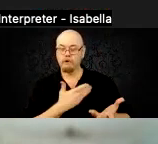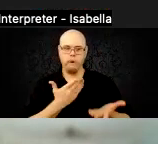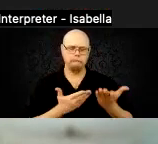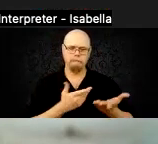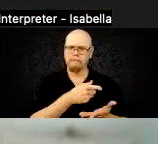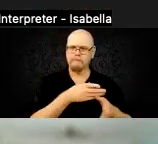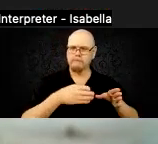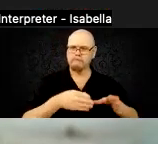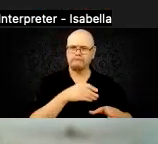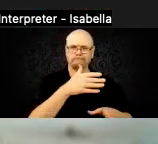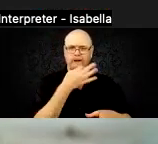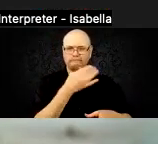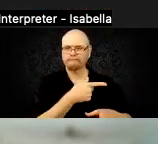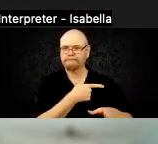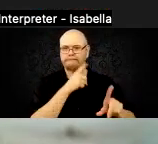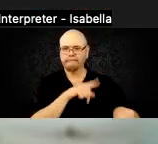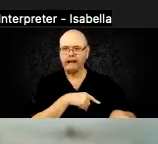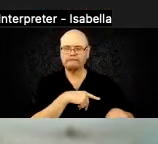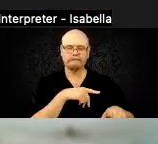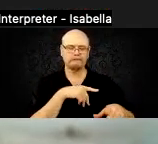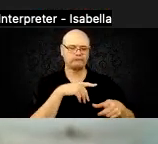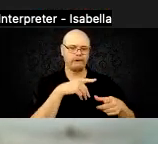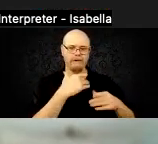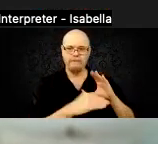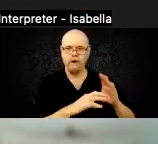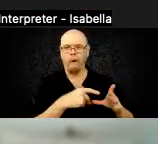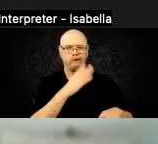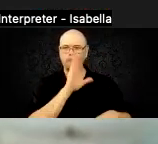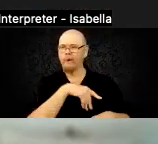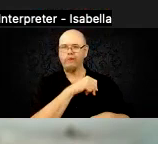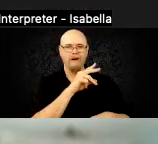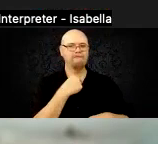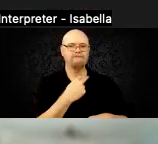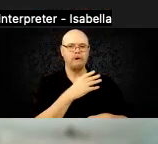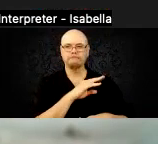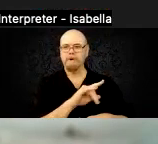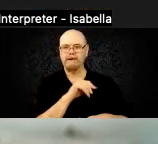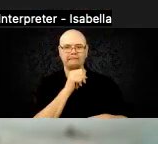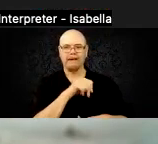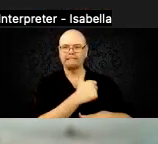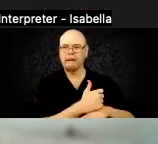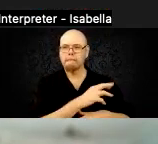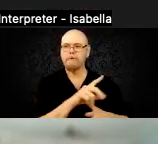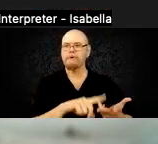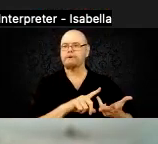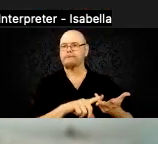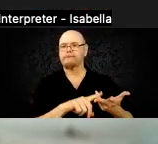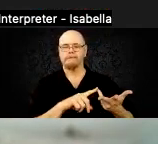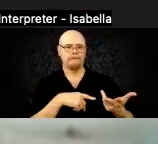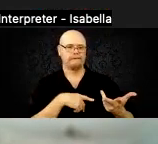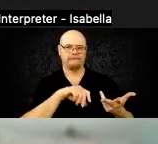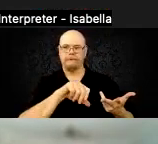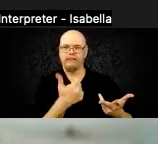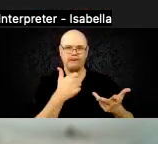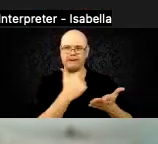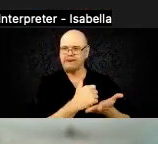emails or answering their phone, or that they don't have their voicemail box set up, right? And they might need some help with that. You can put an alternative